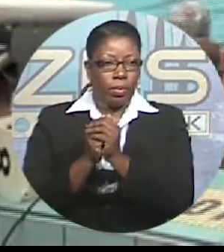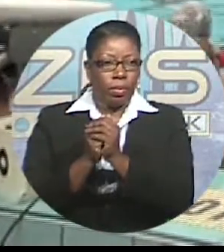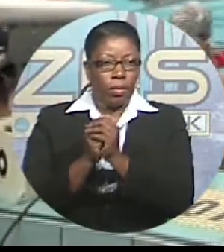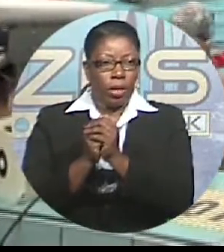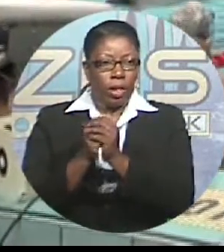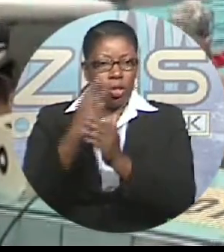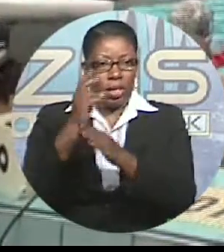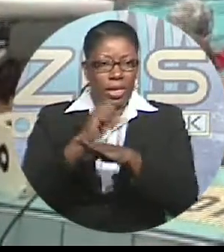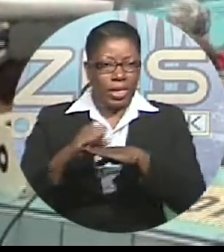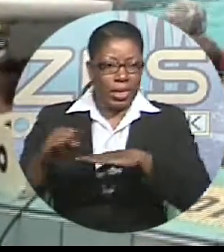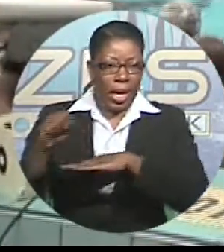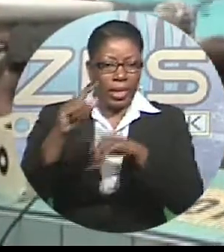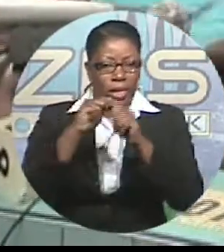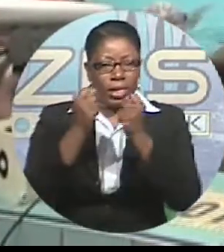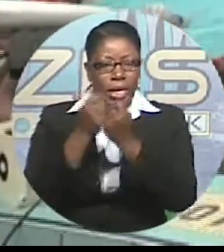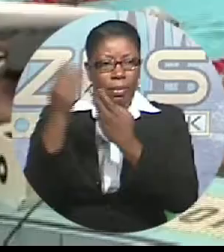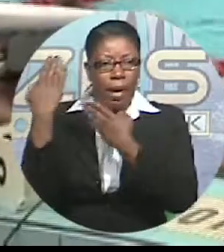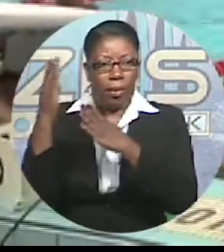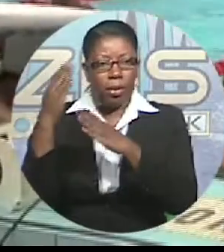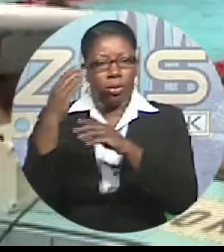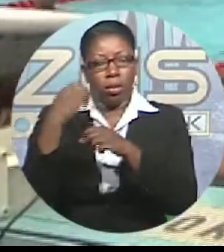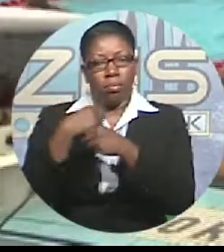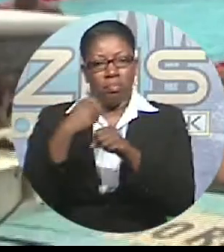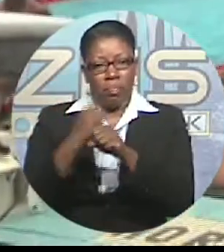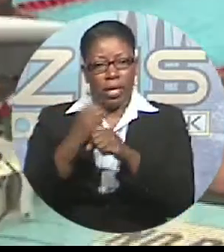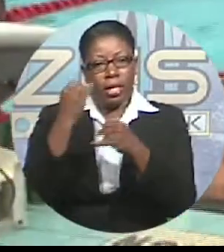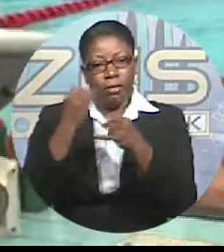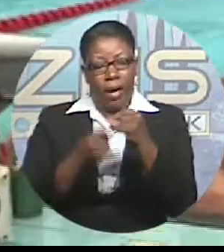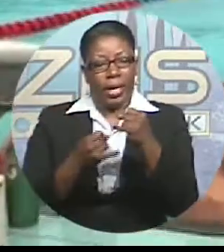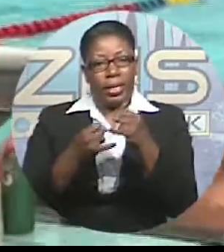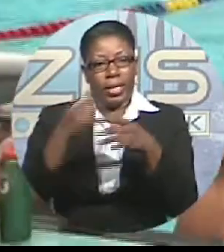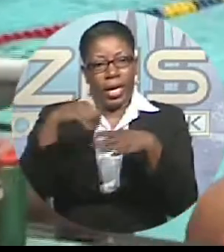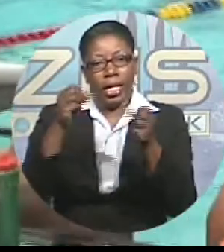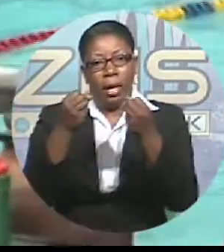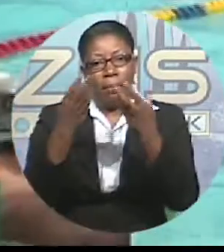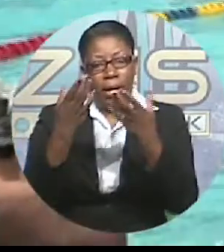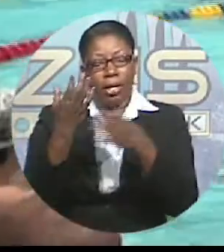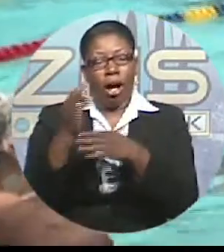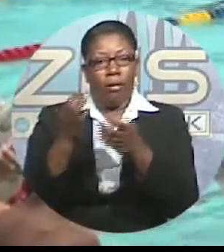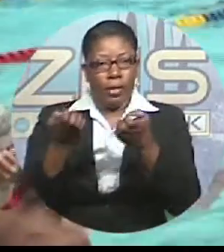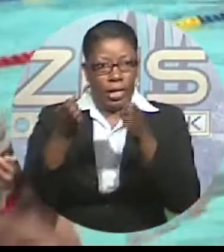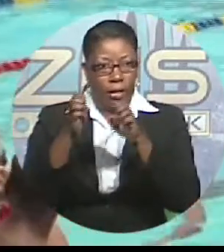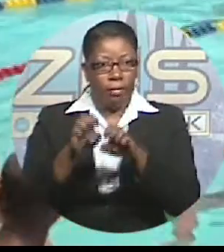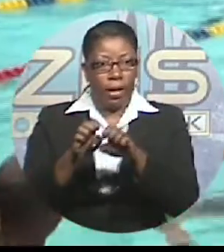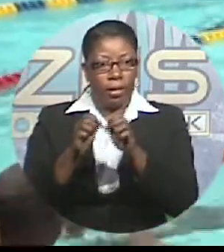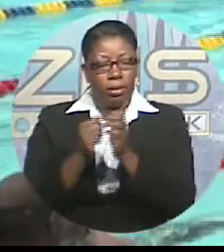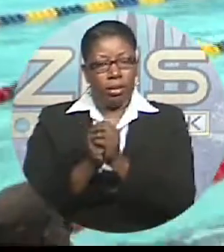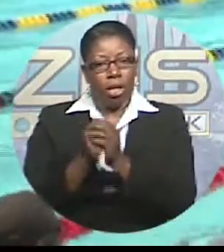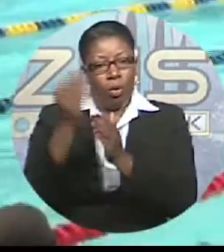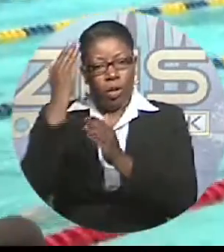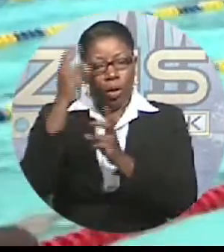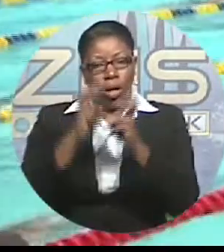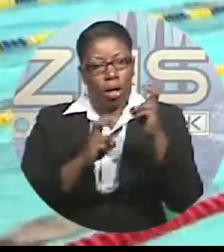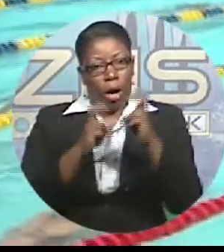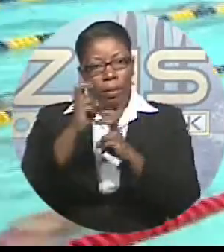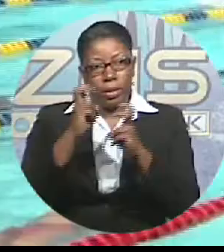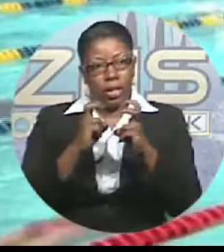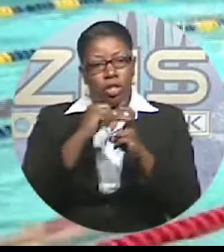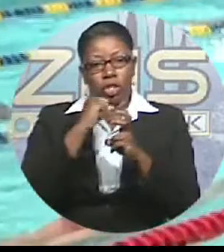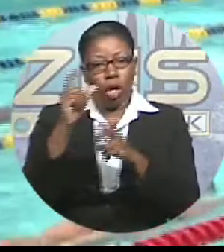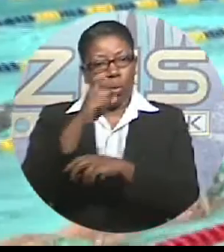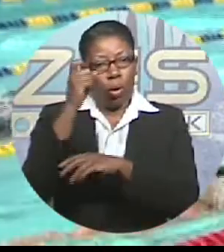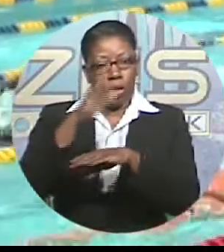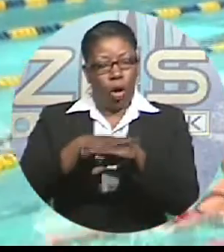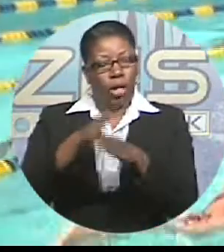sheets, on paper, Team Bahamas should make the finals in many events and pick up a few medals. But as we all know, competitions are never won on